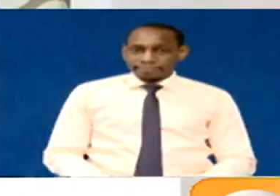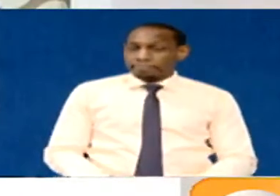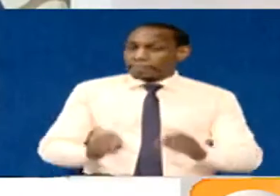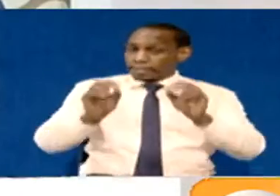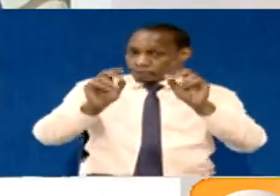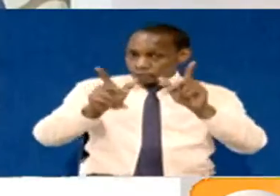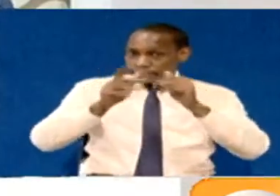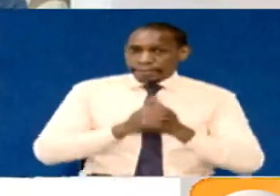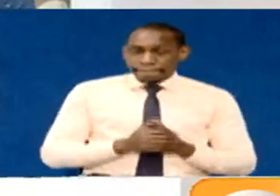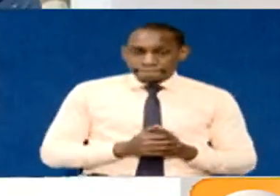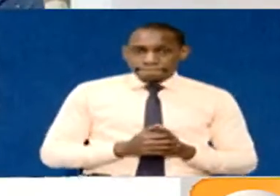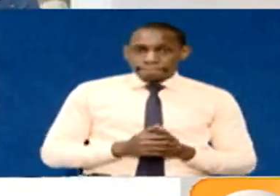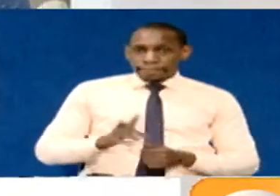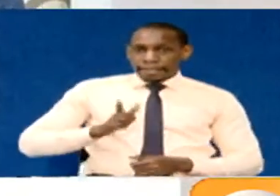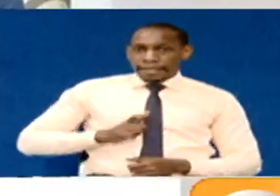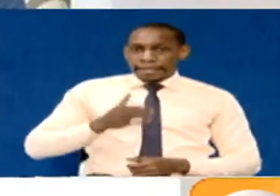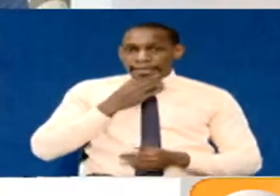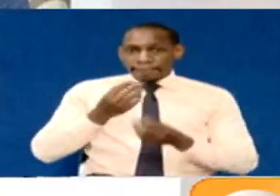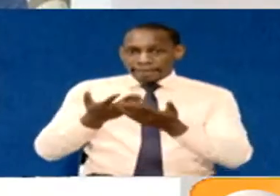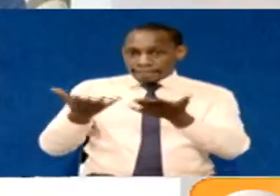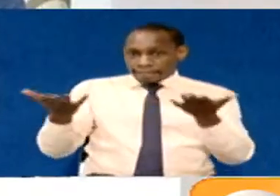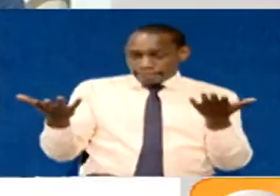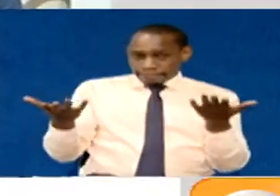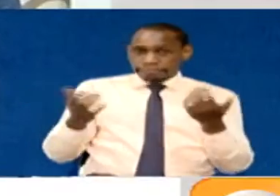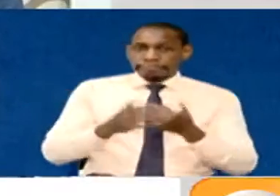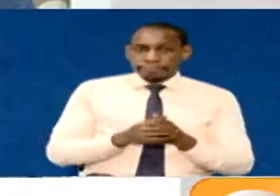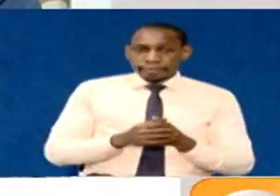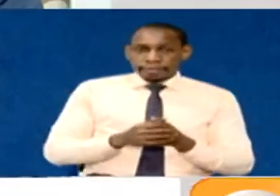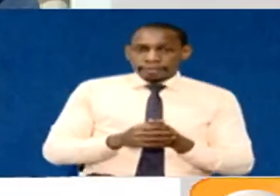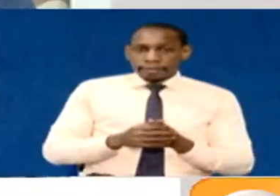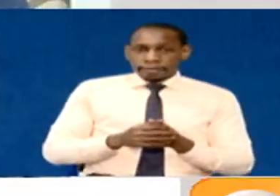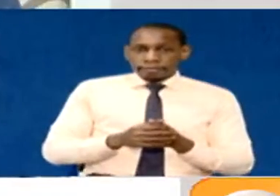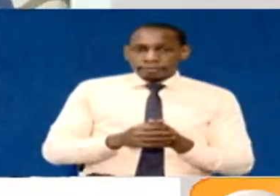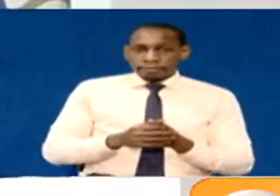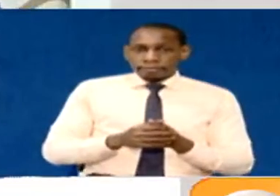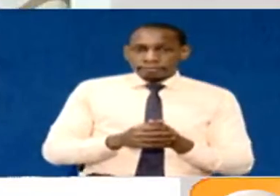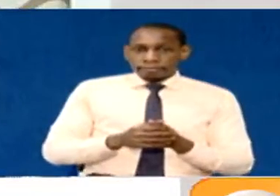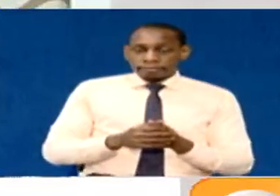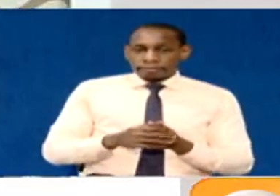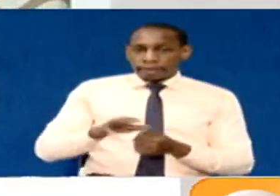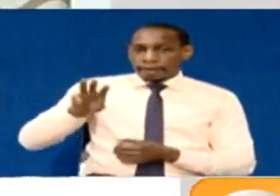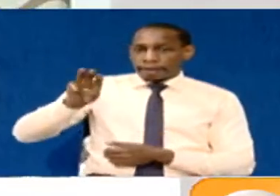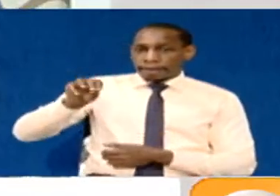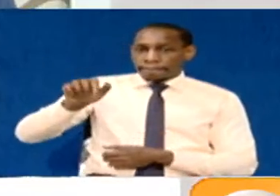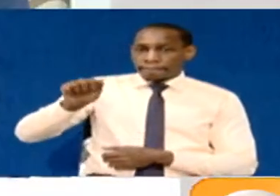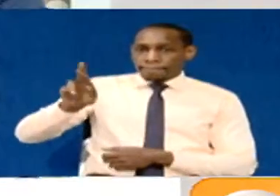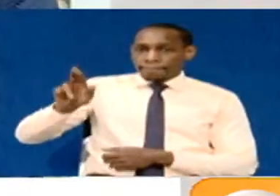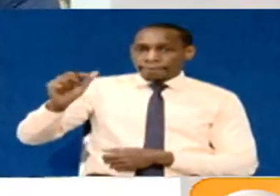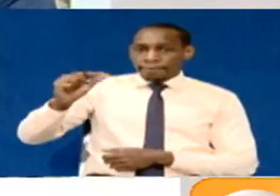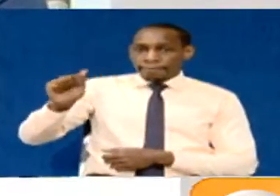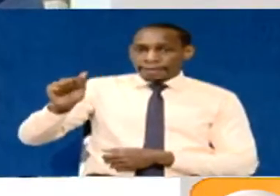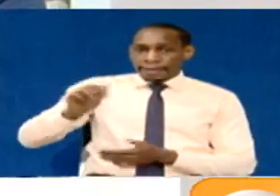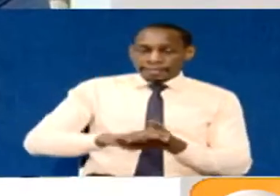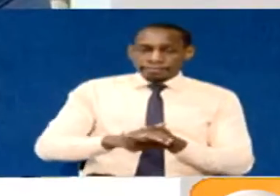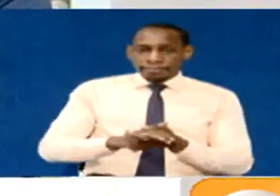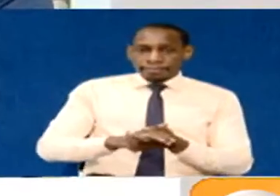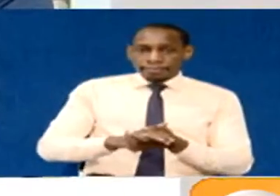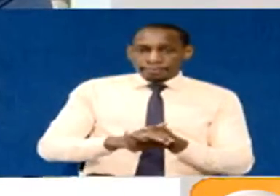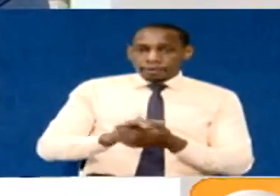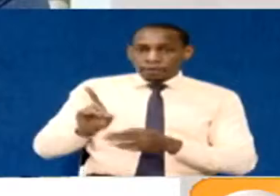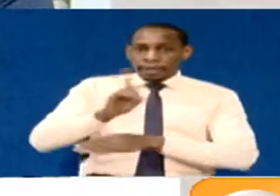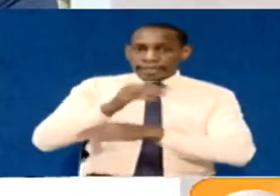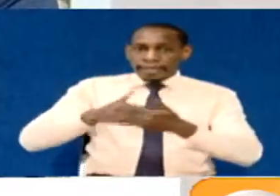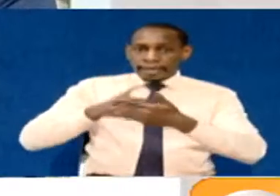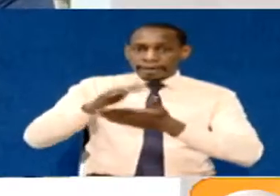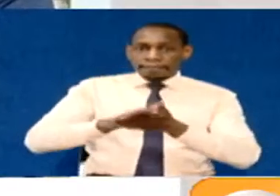All right, so ladies and gentlemen, that was David Maraga coming just a day after his predecessor